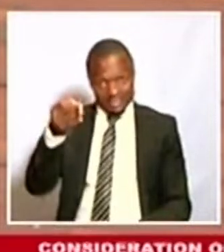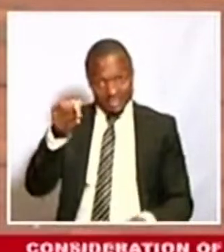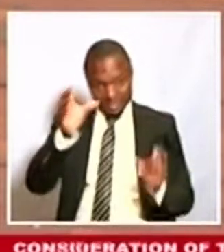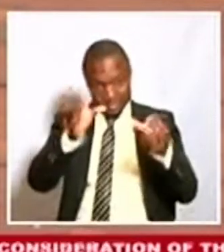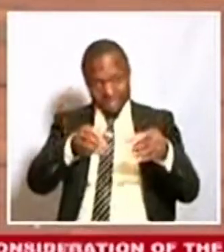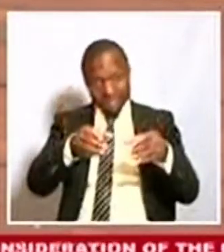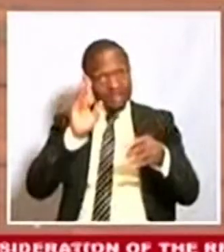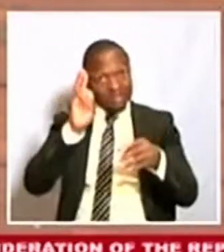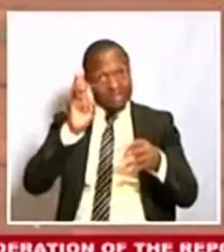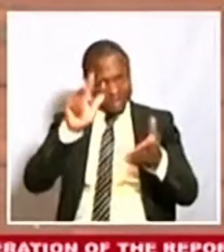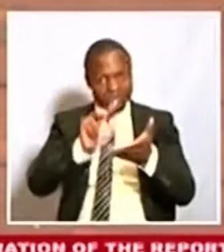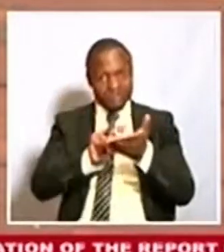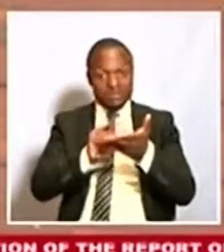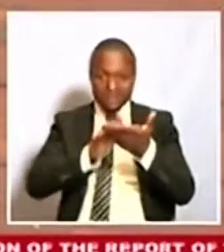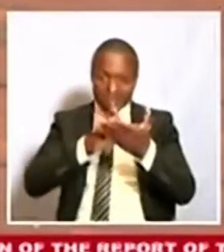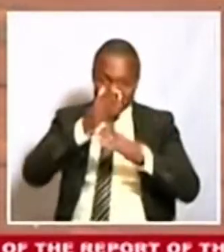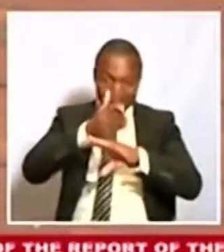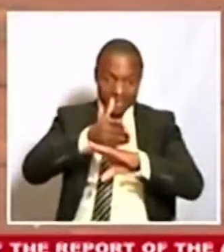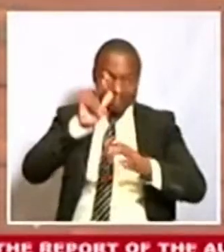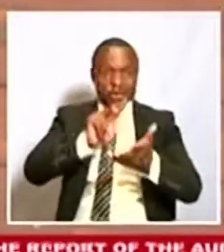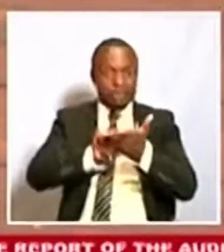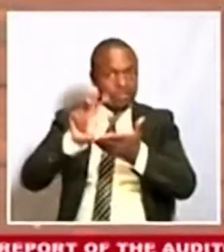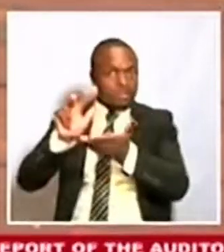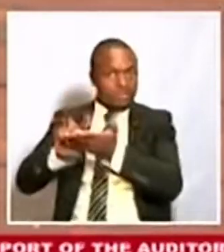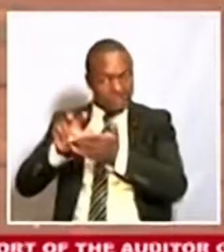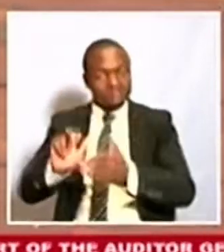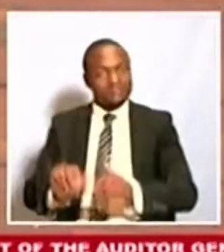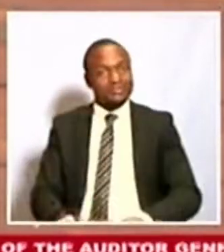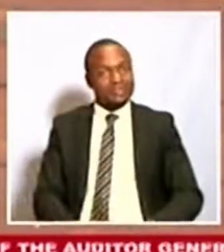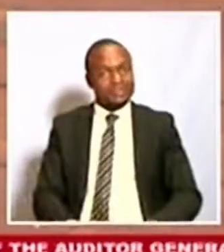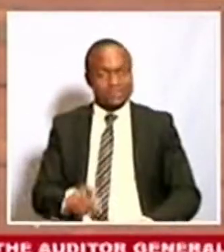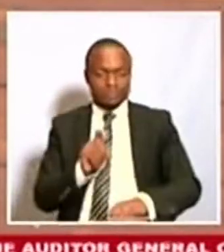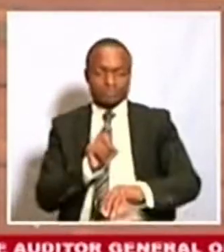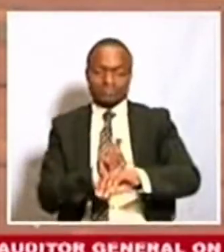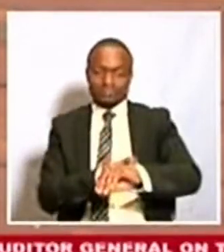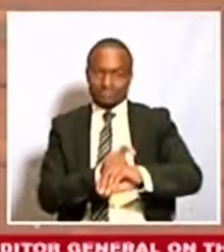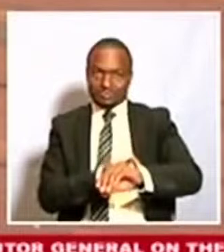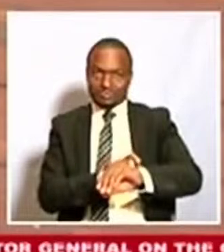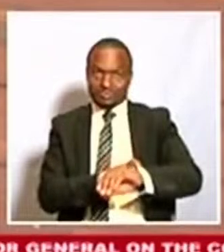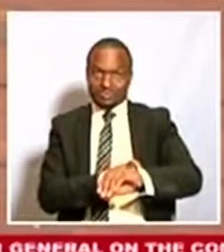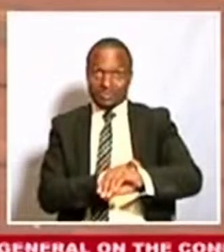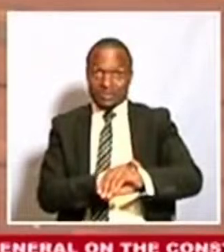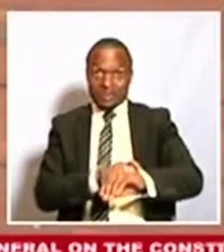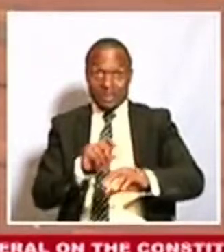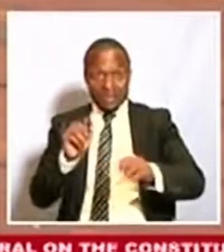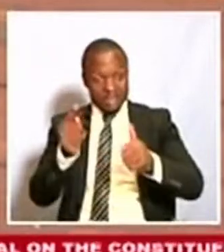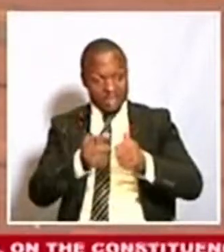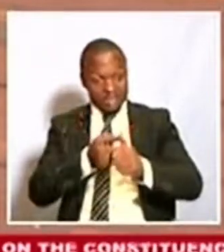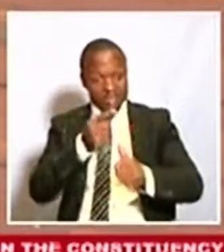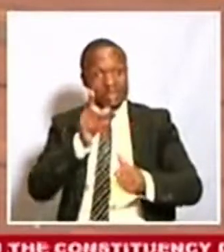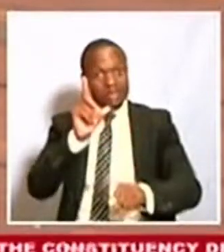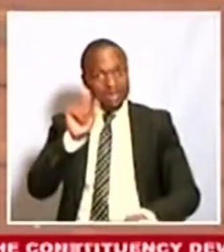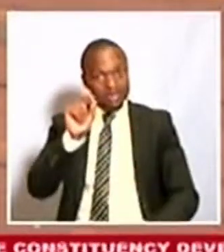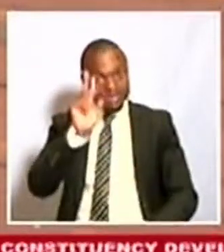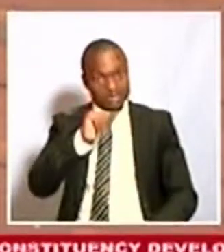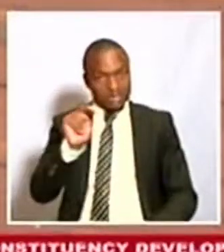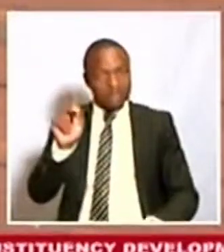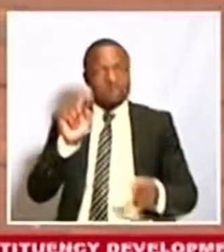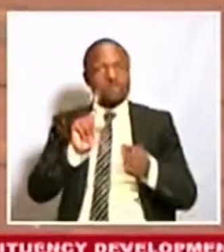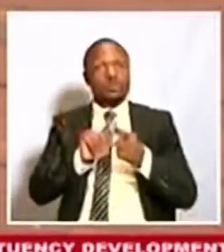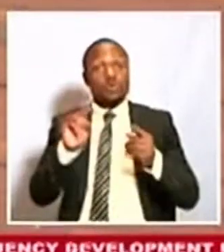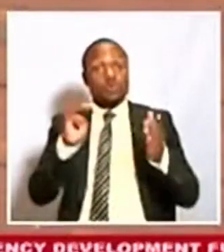that they will sign after approval. The time frame from April 2022 to